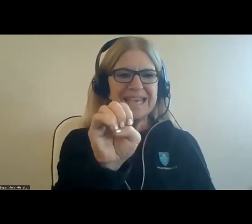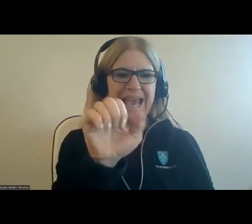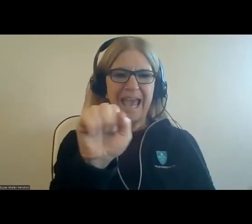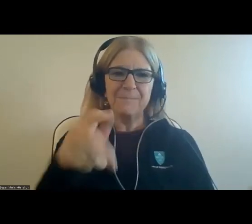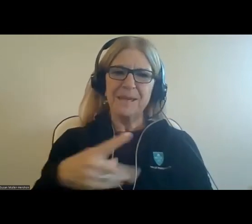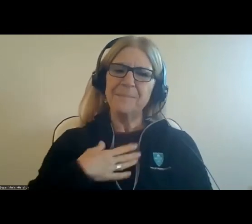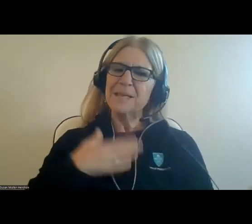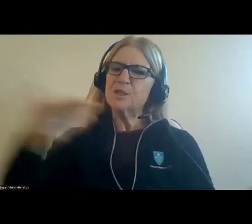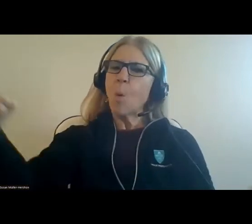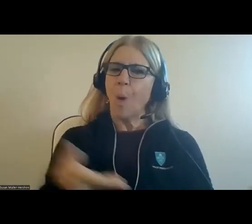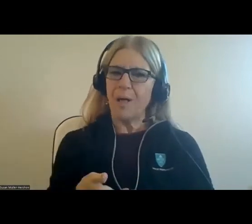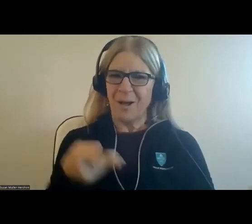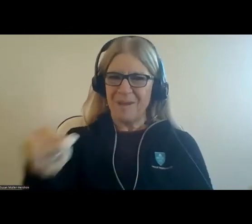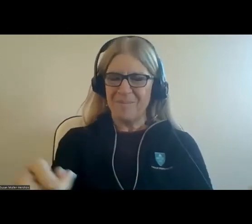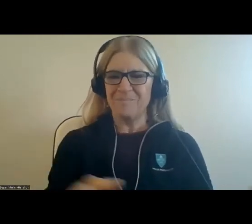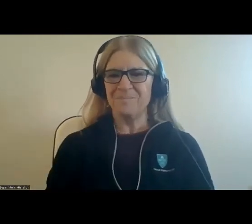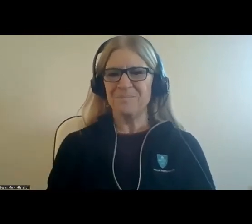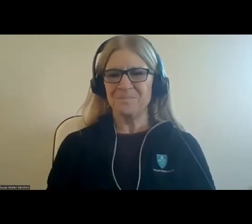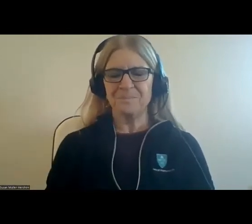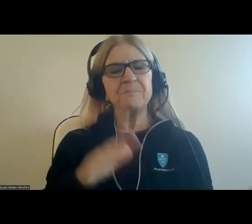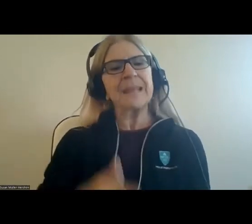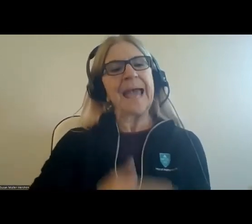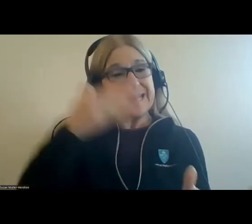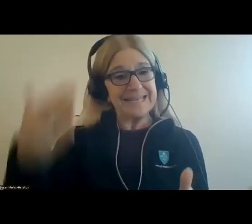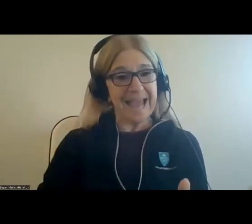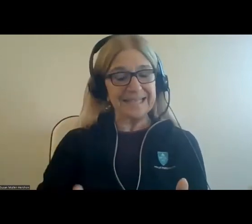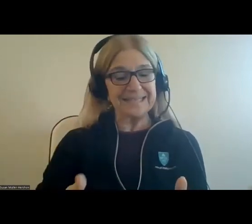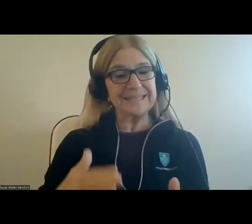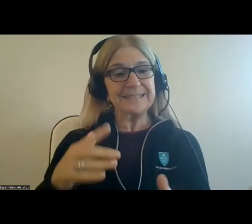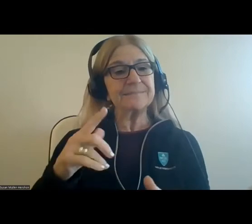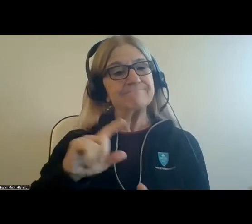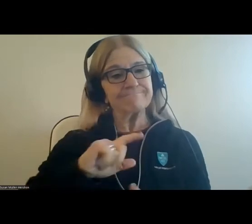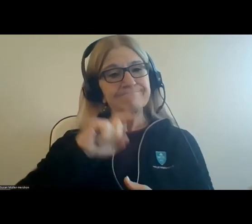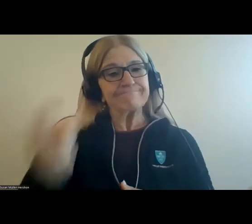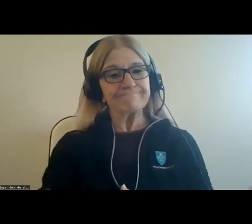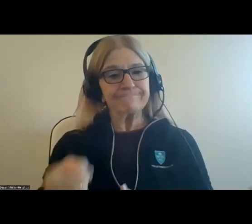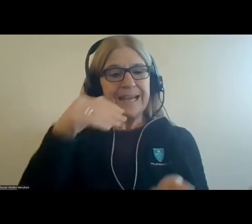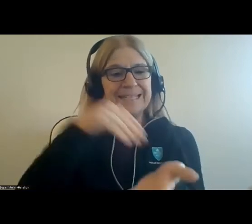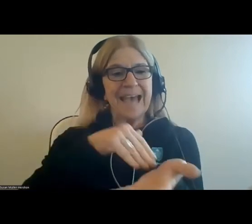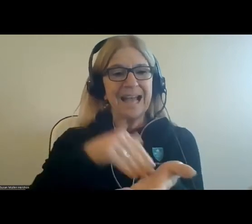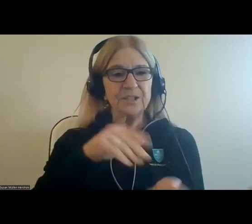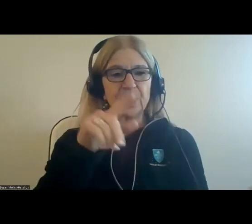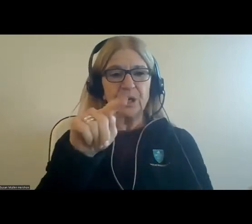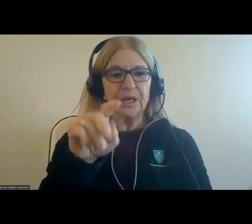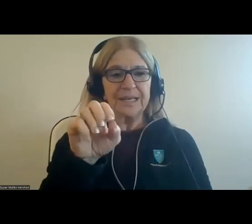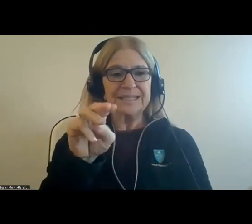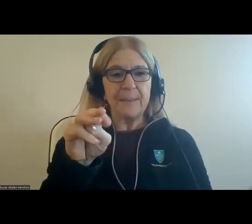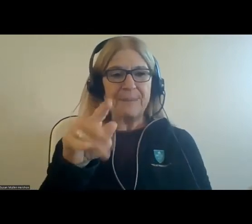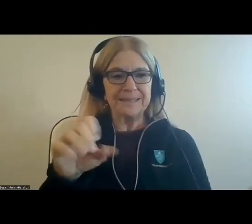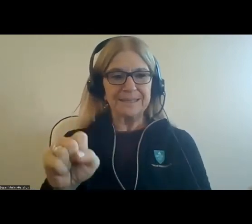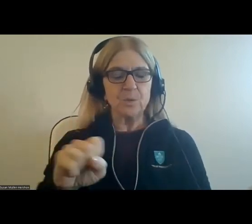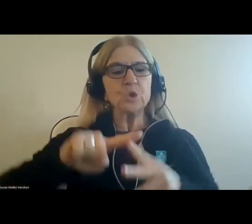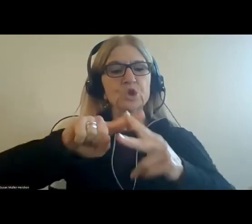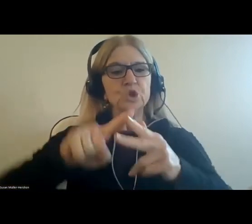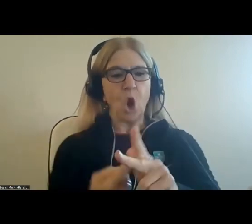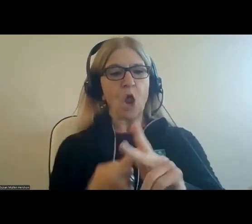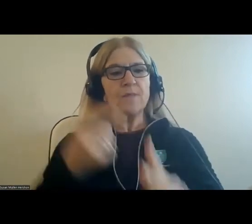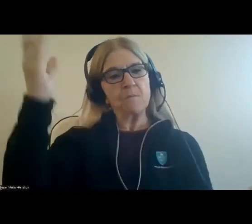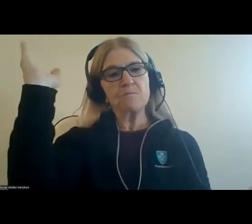welcoming them next. Next, I'm going to turn it over to Dr. Temis, who will begin her presentation.